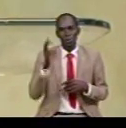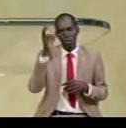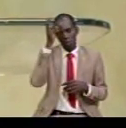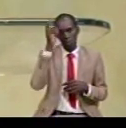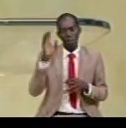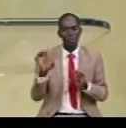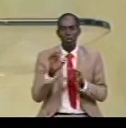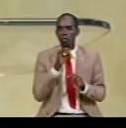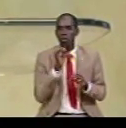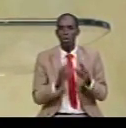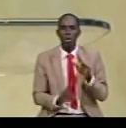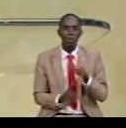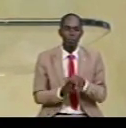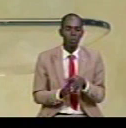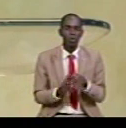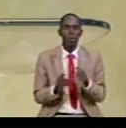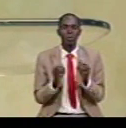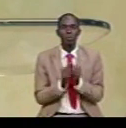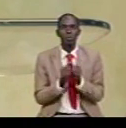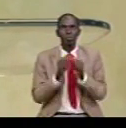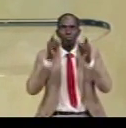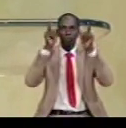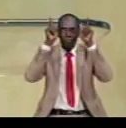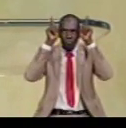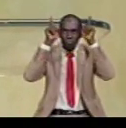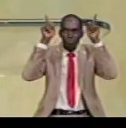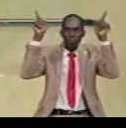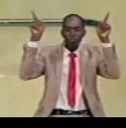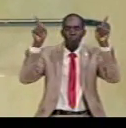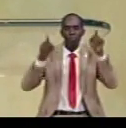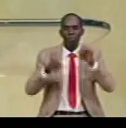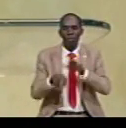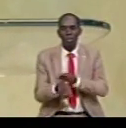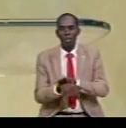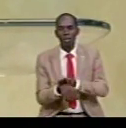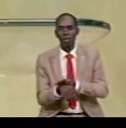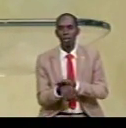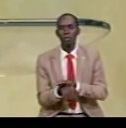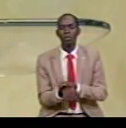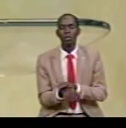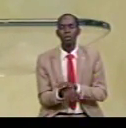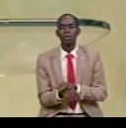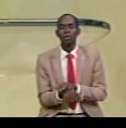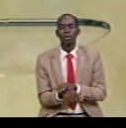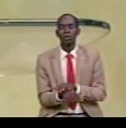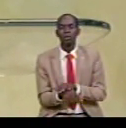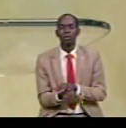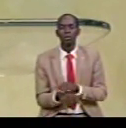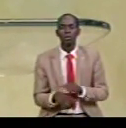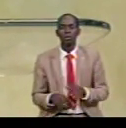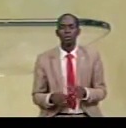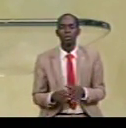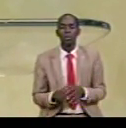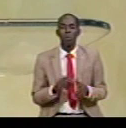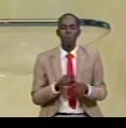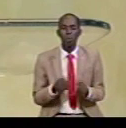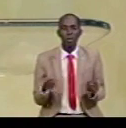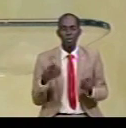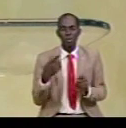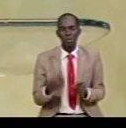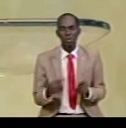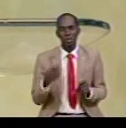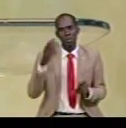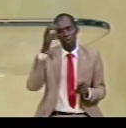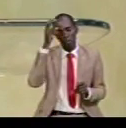horns and tails as people tried to project him. But he came through a